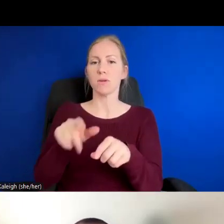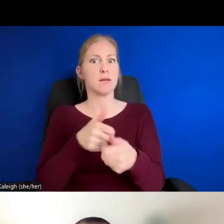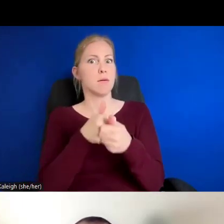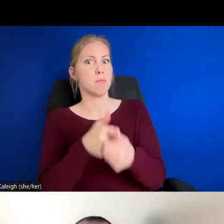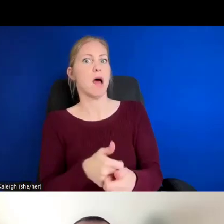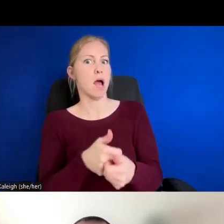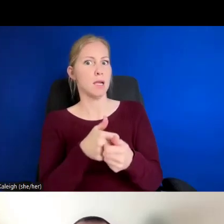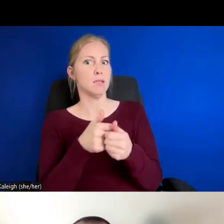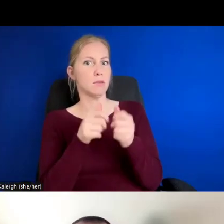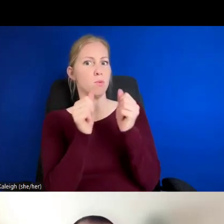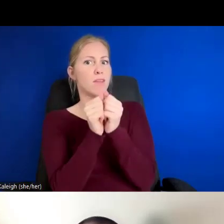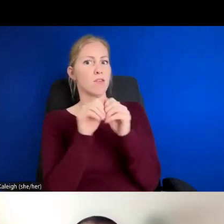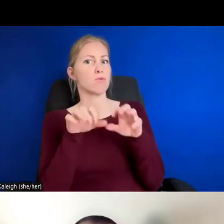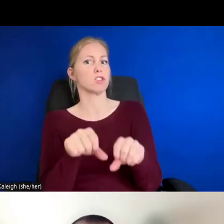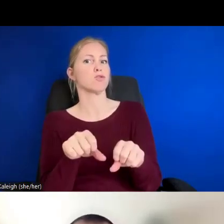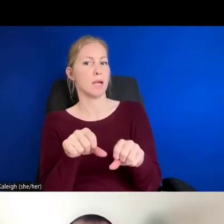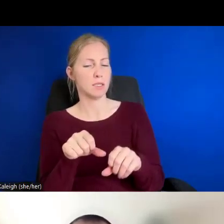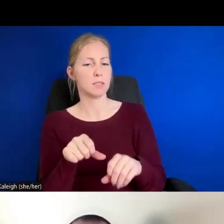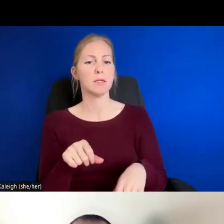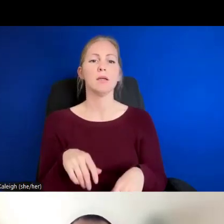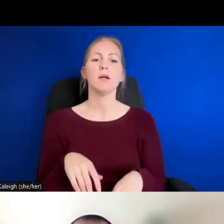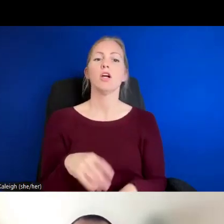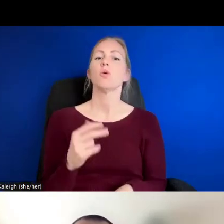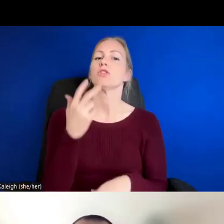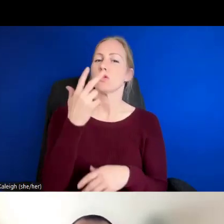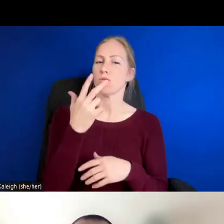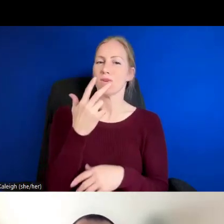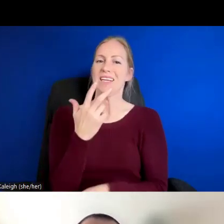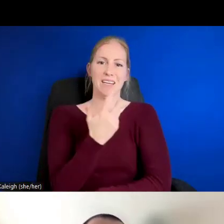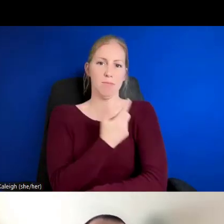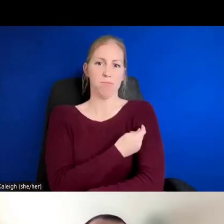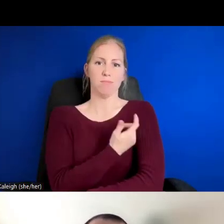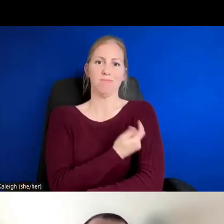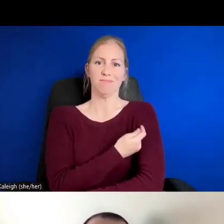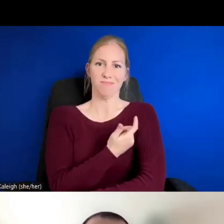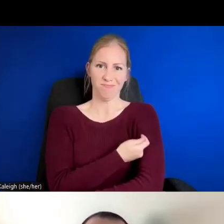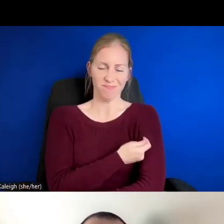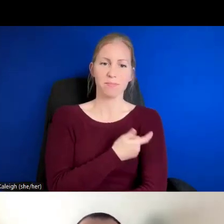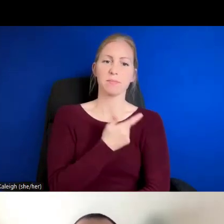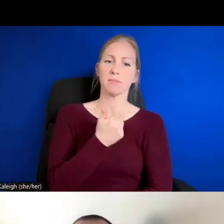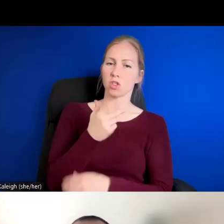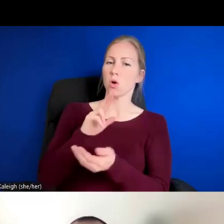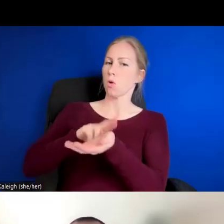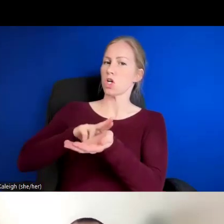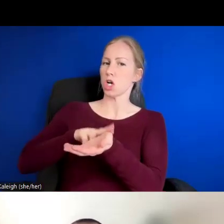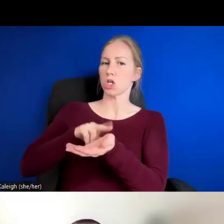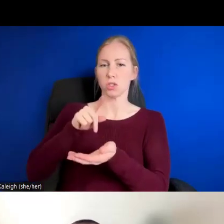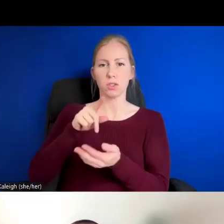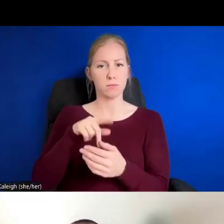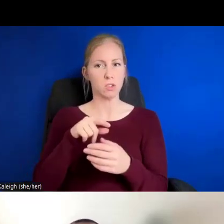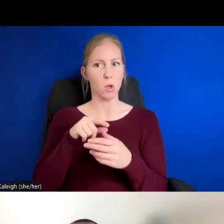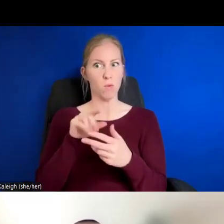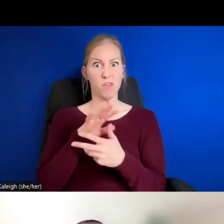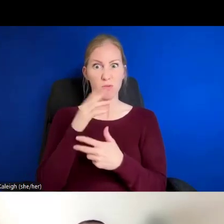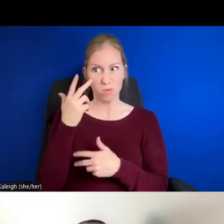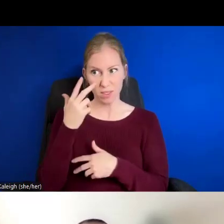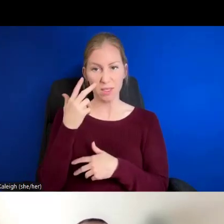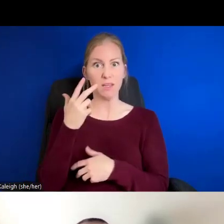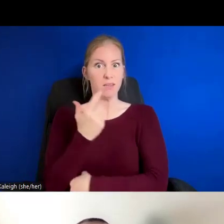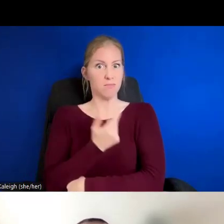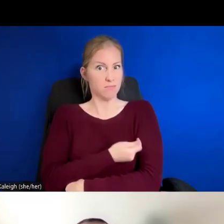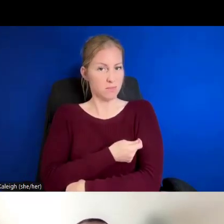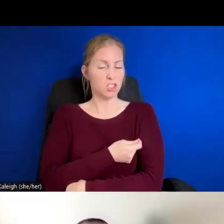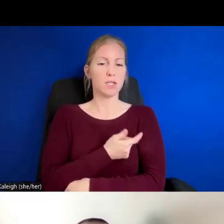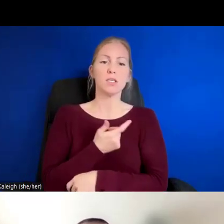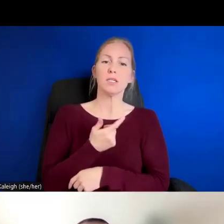complied with the restraint, which was 3 intramuscular medication injections administered by a nurse. So in this case, there's